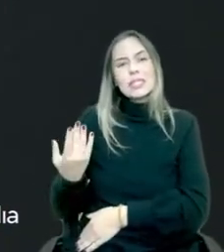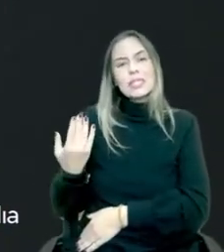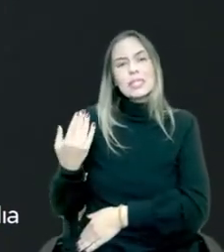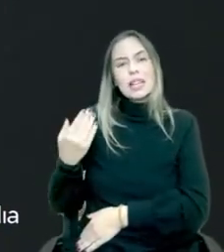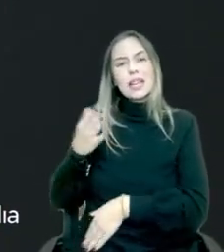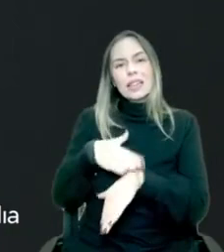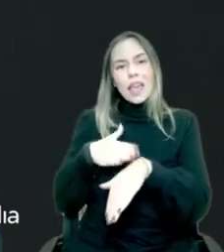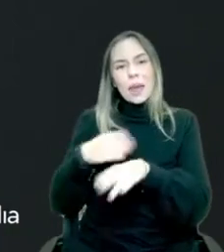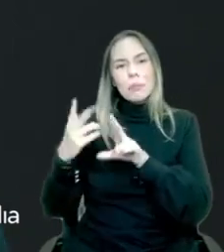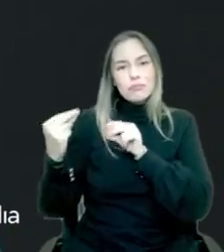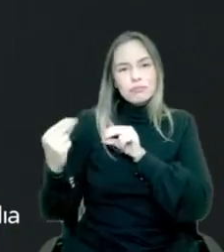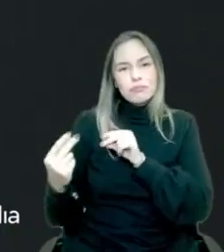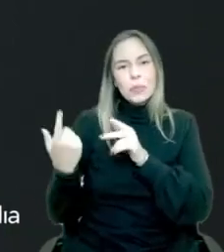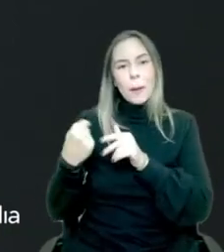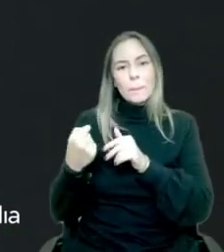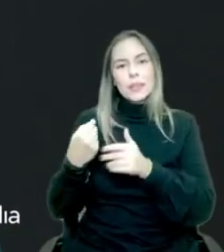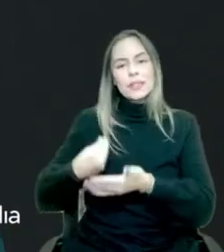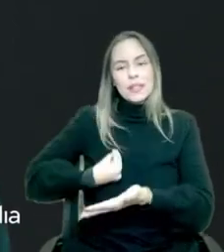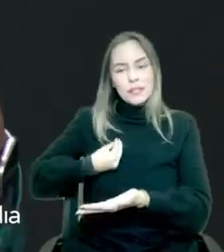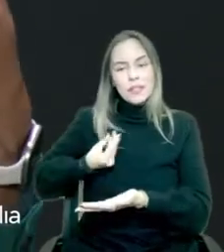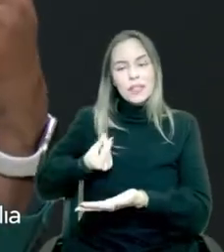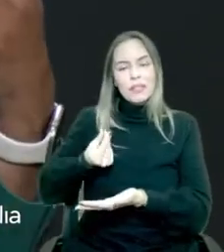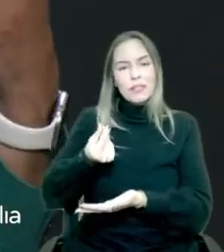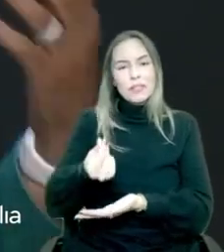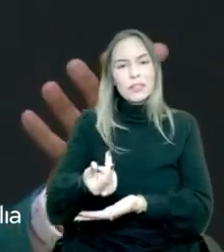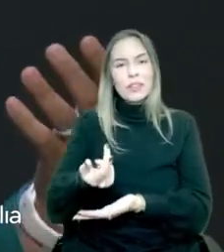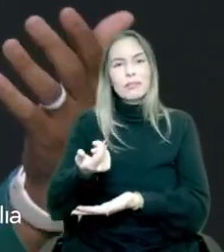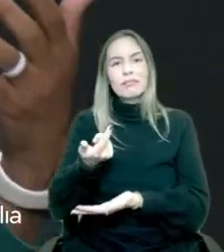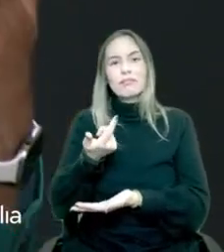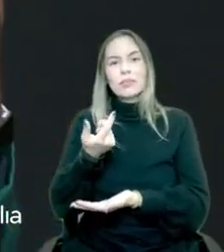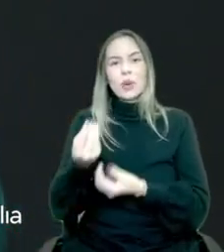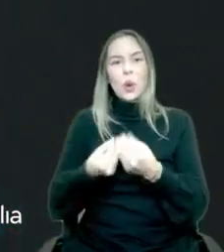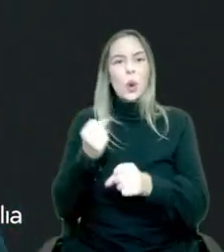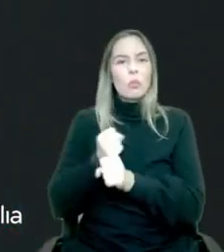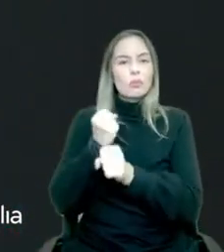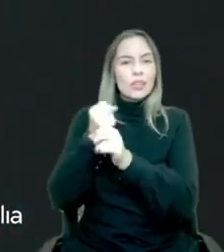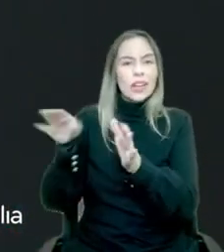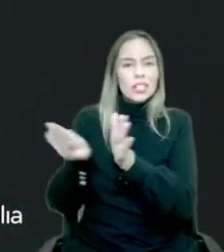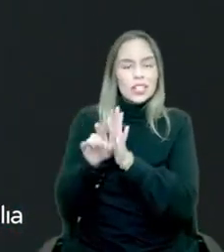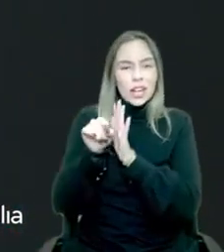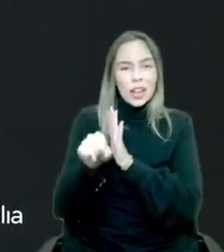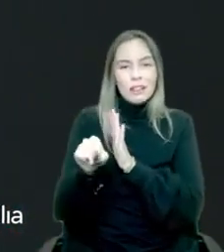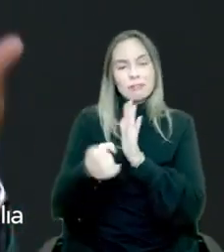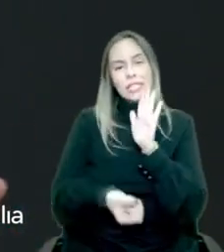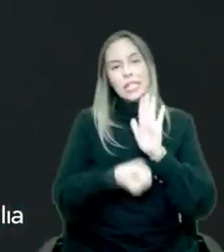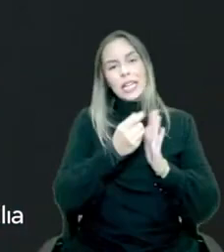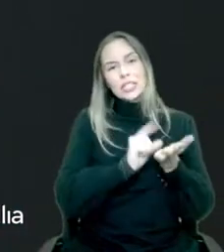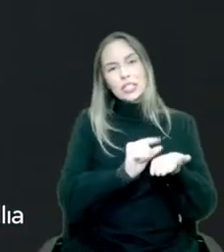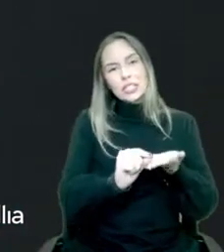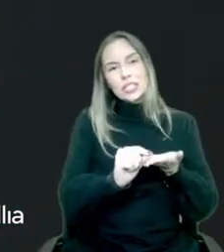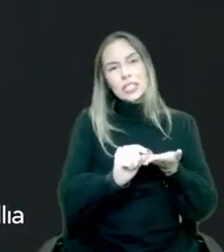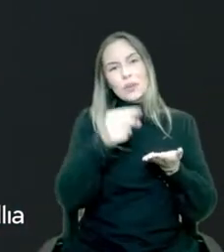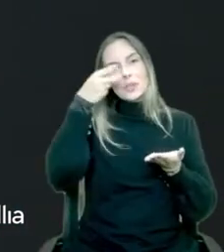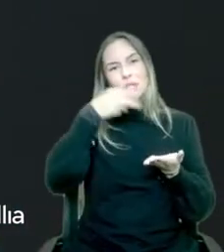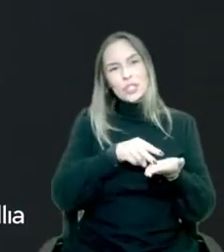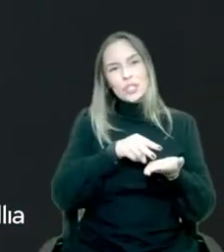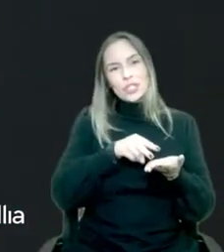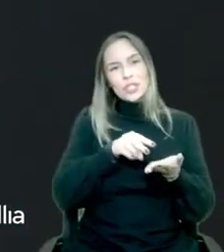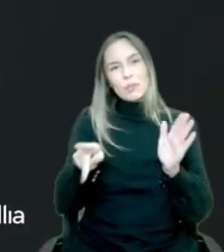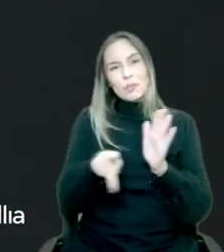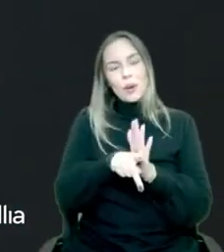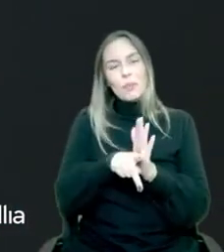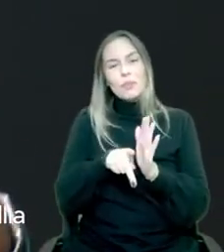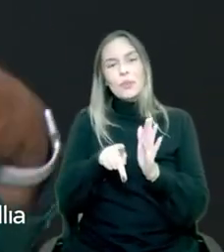having and not be able to get there? And so we created digital twins of our customers called synthetic humans. And those